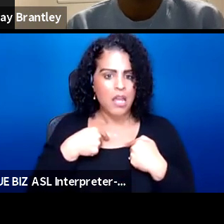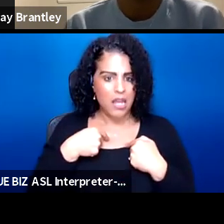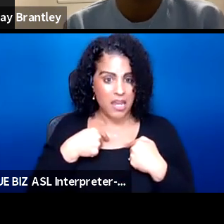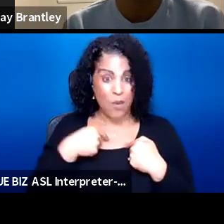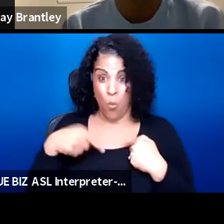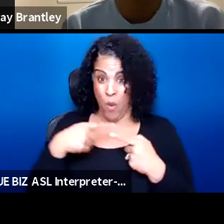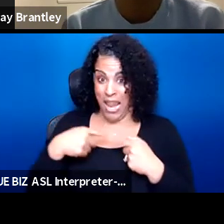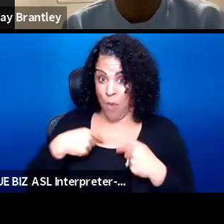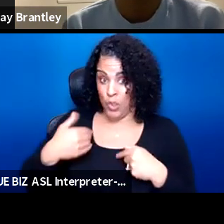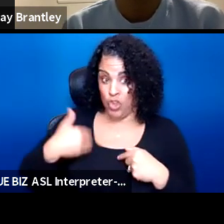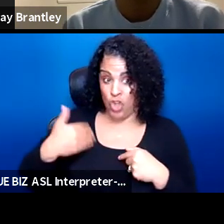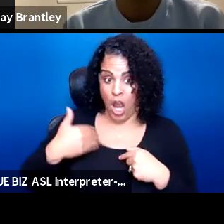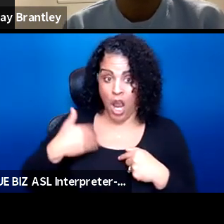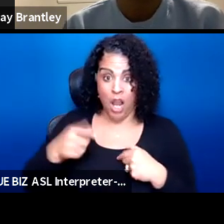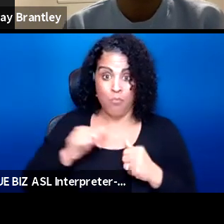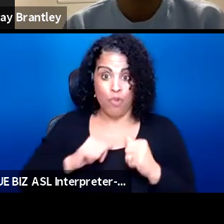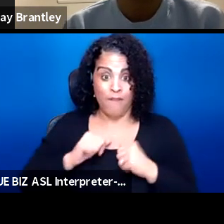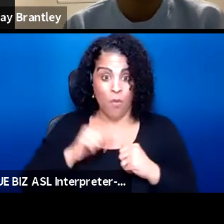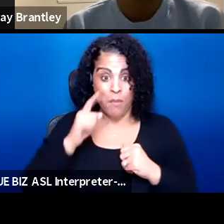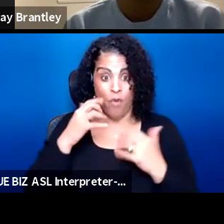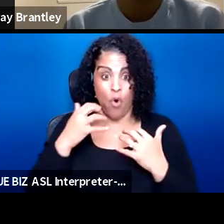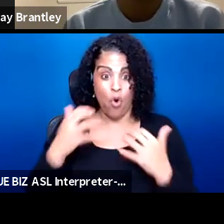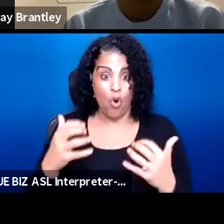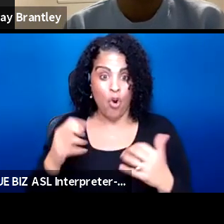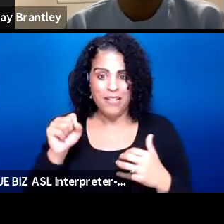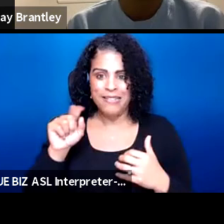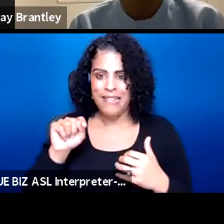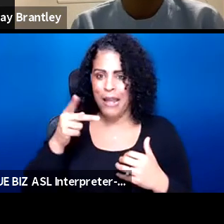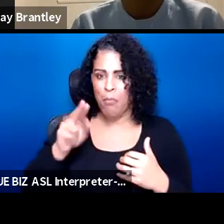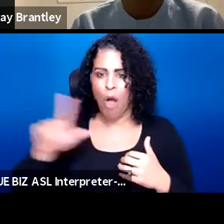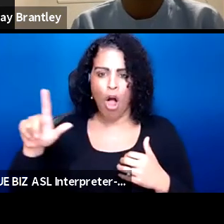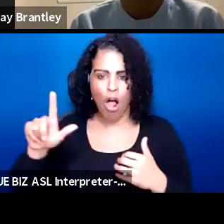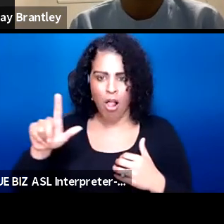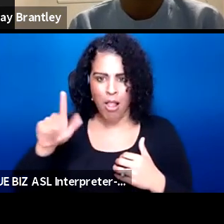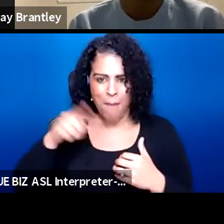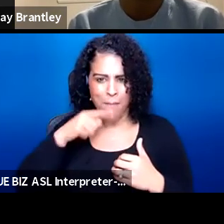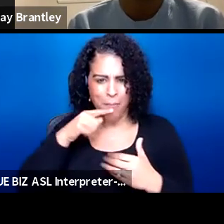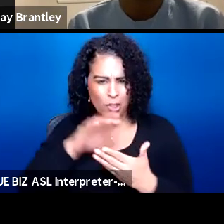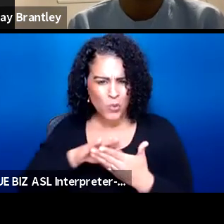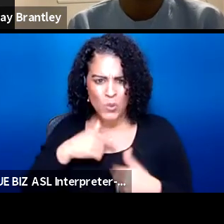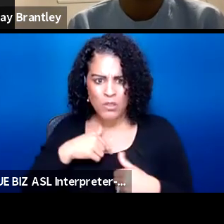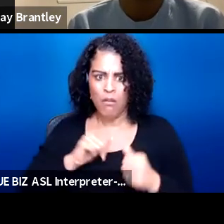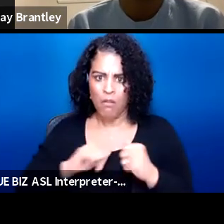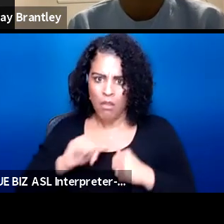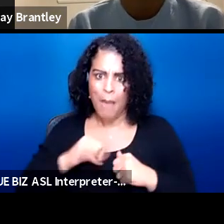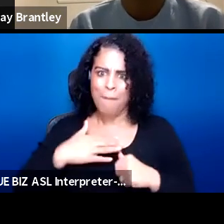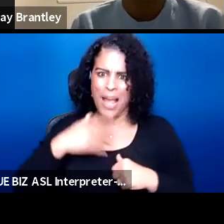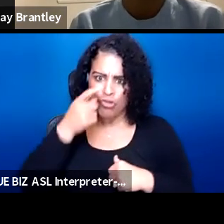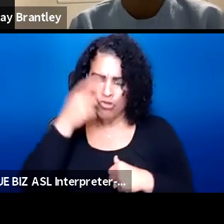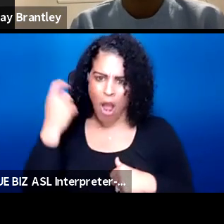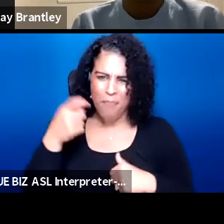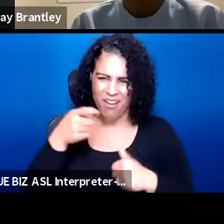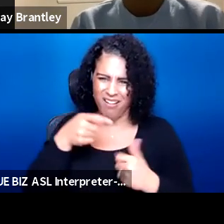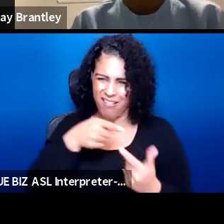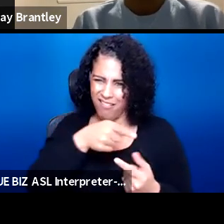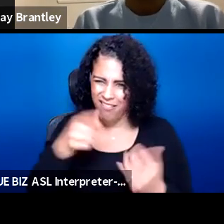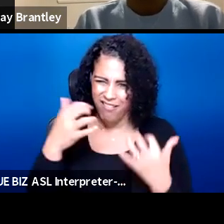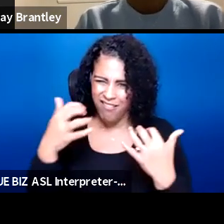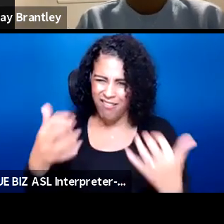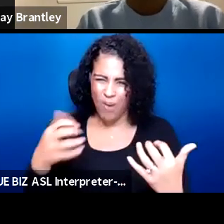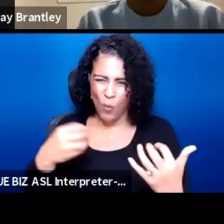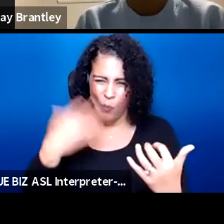young person, you know, performing for St. Paul Public Schools. I got tired of performing my trauma in front of all these white teachers, you